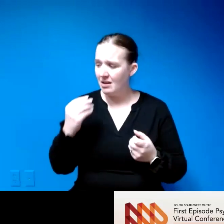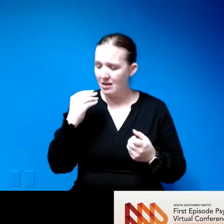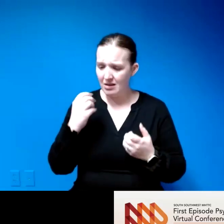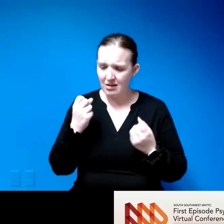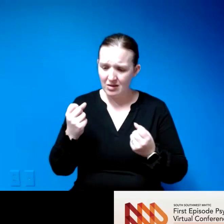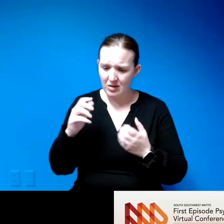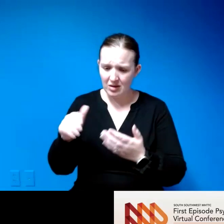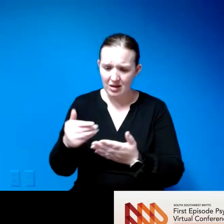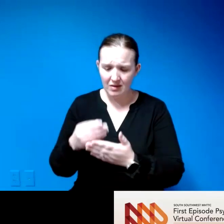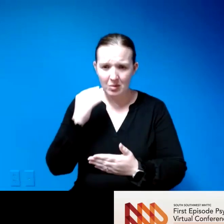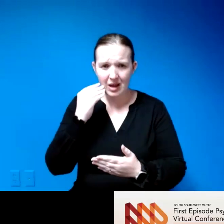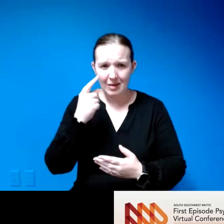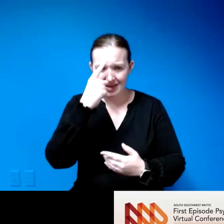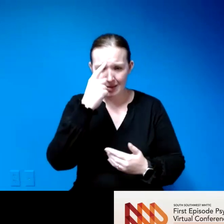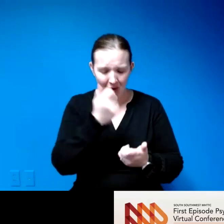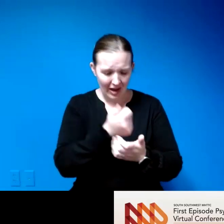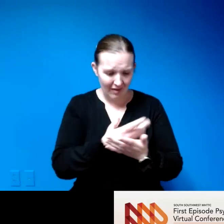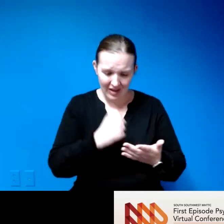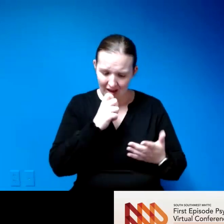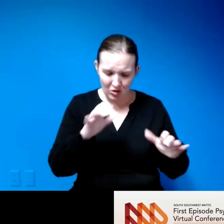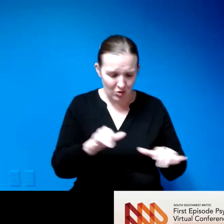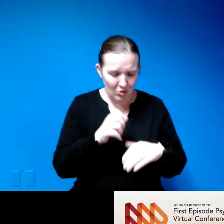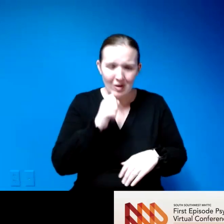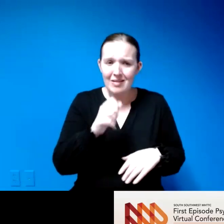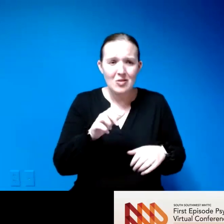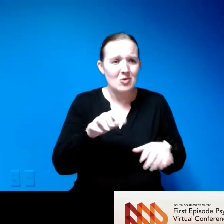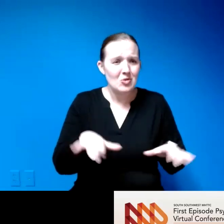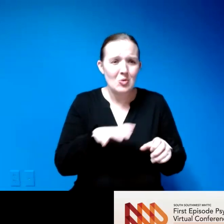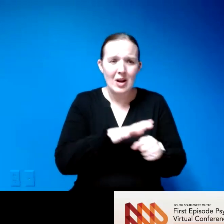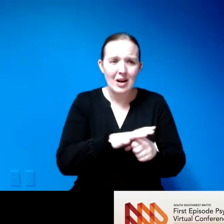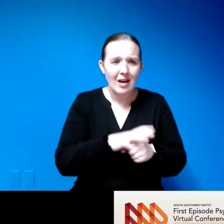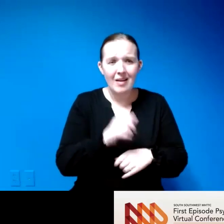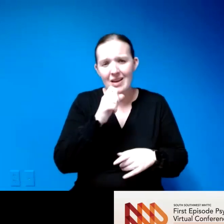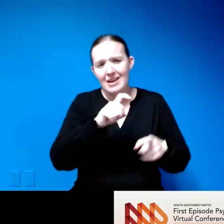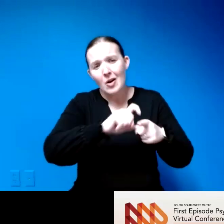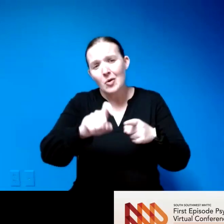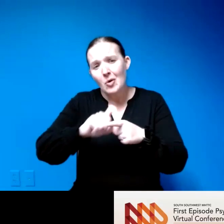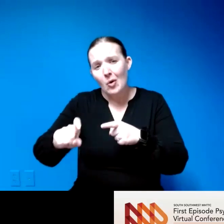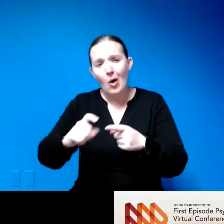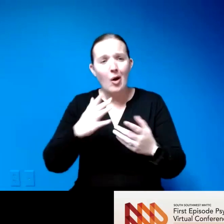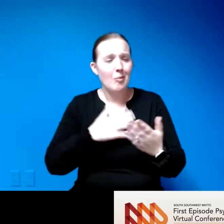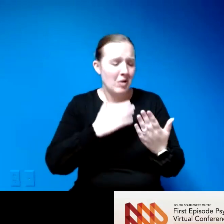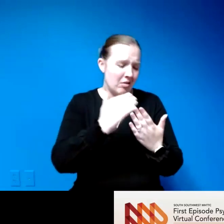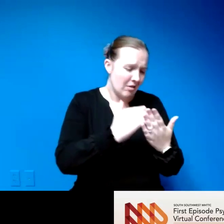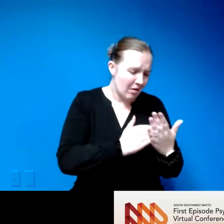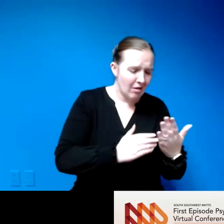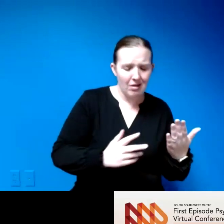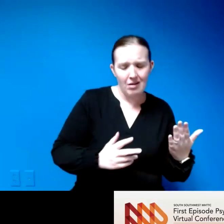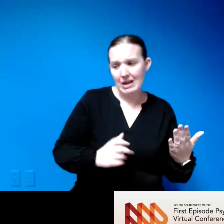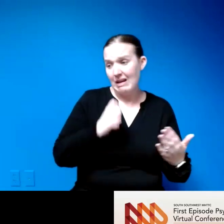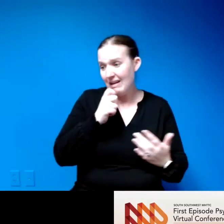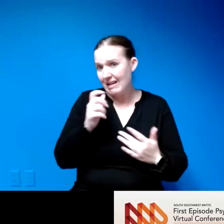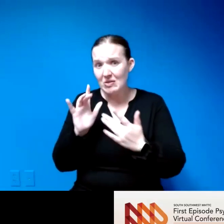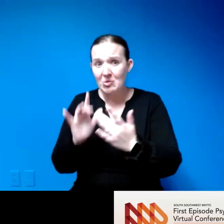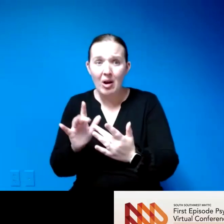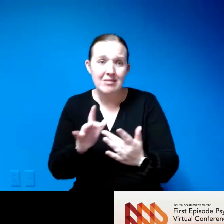about everything I didn't do. I didn't do enough. I didn't call the people I needed to call. I did not contact the